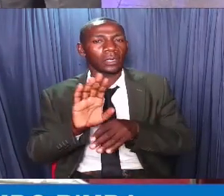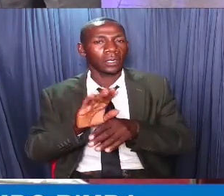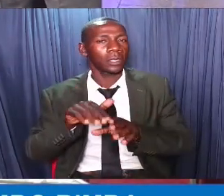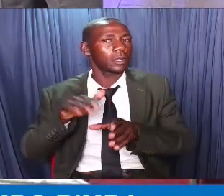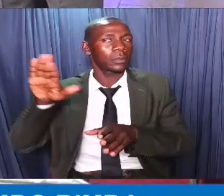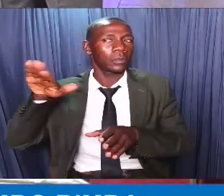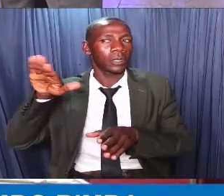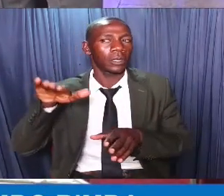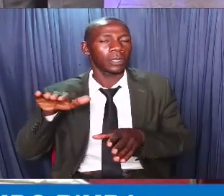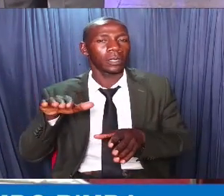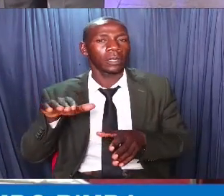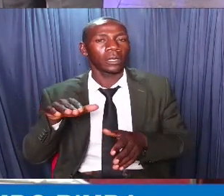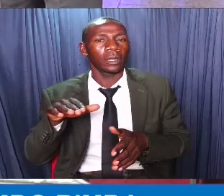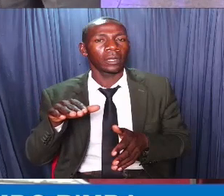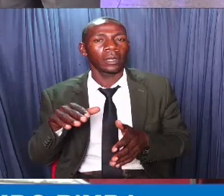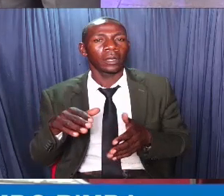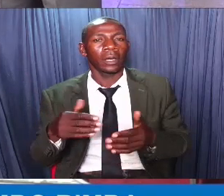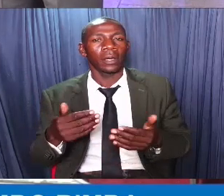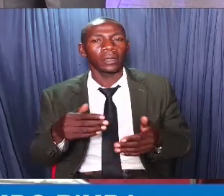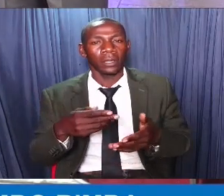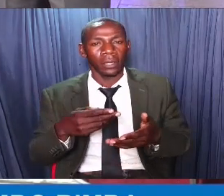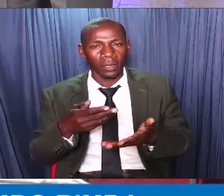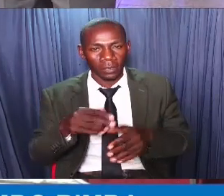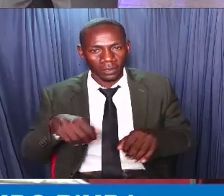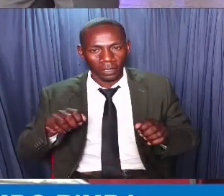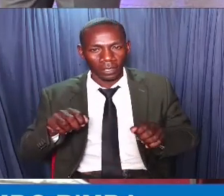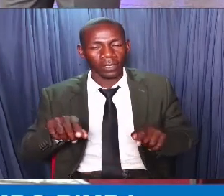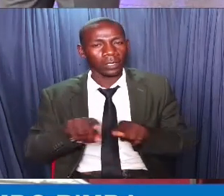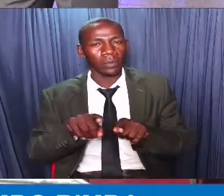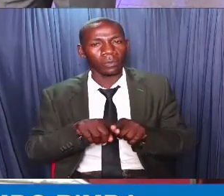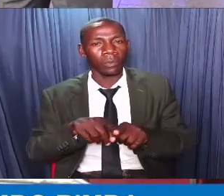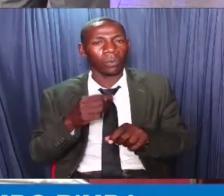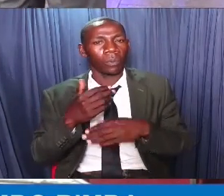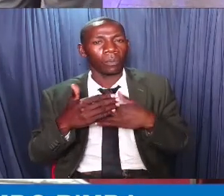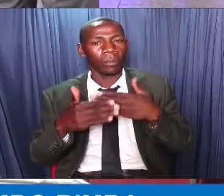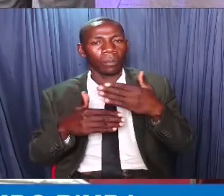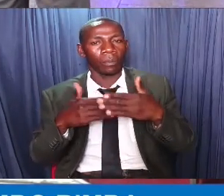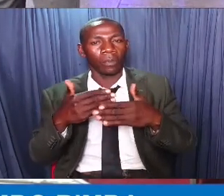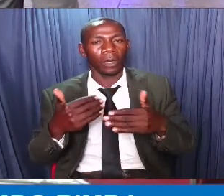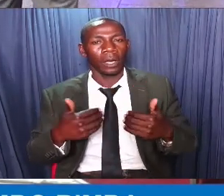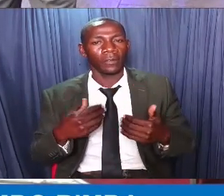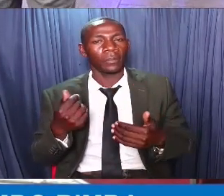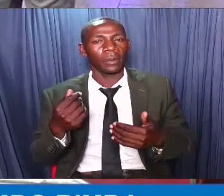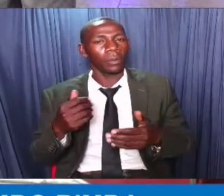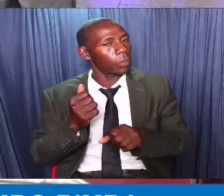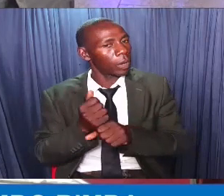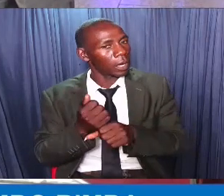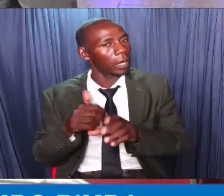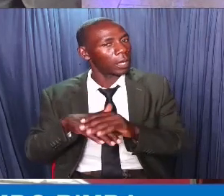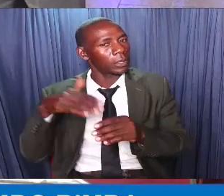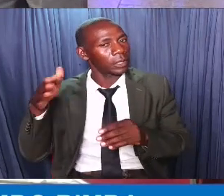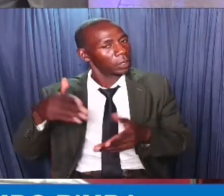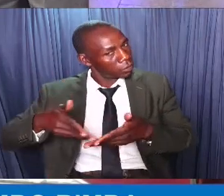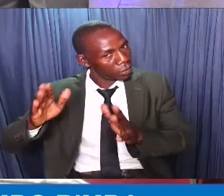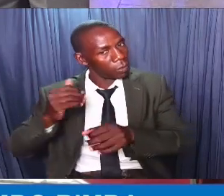in this side. Uwachaji kama fundi. Charge them as an artisan. Upate kalamu ya watoto. You get a pen for your children, okay?